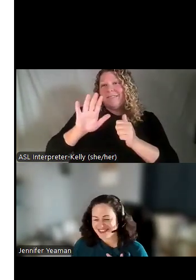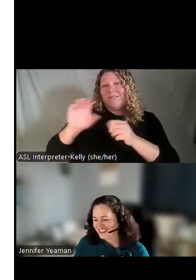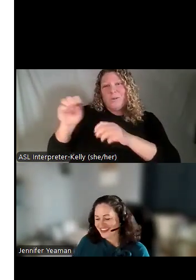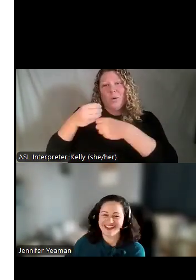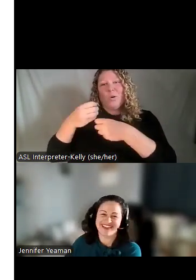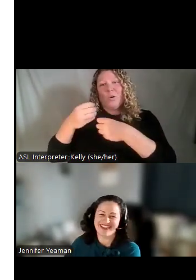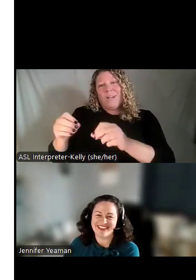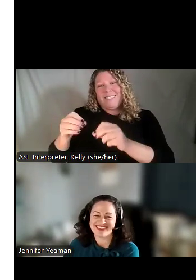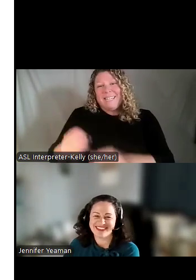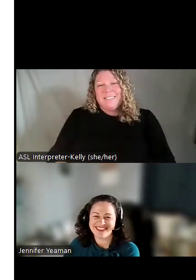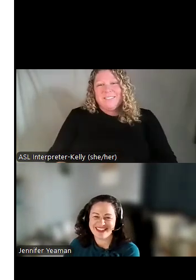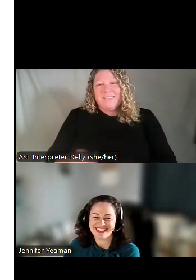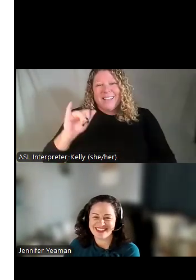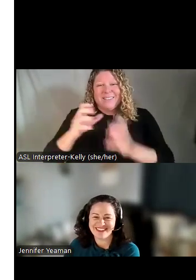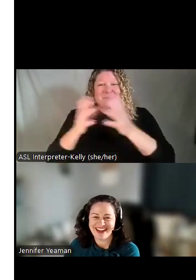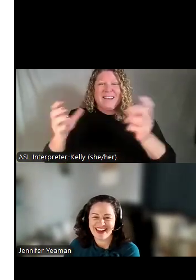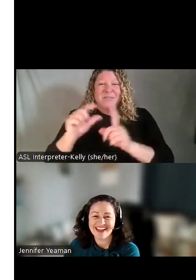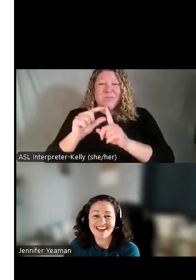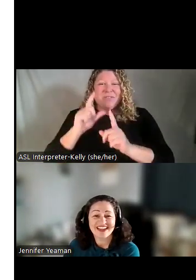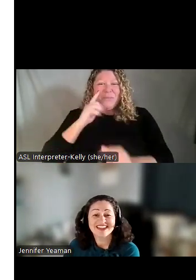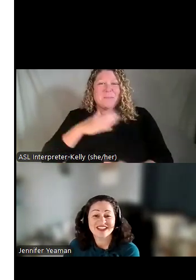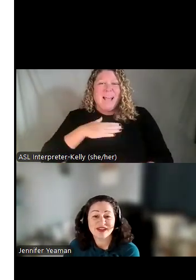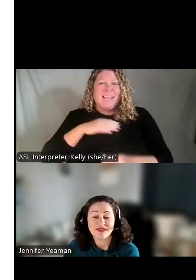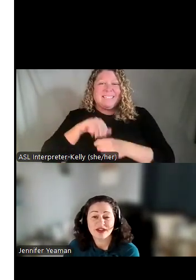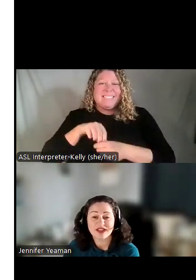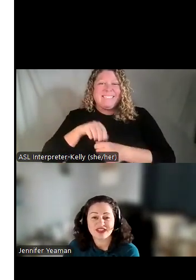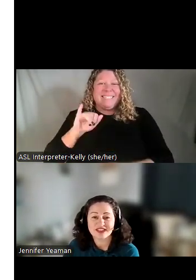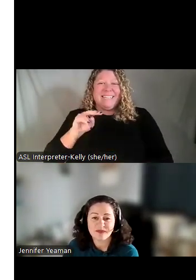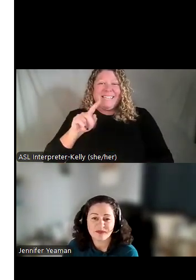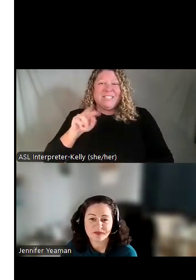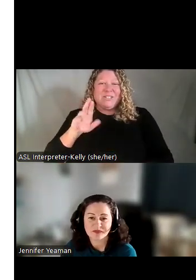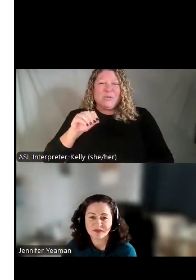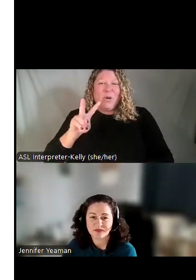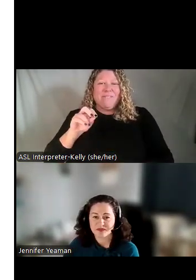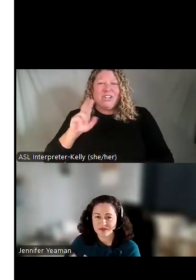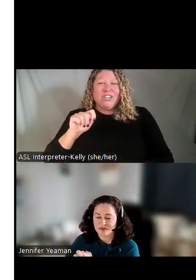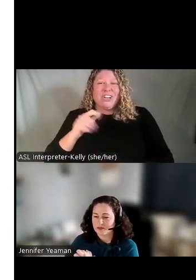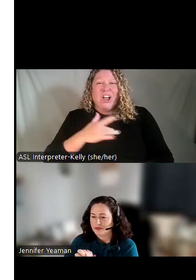little introvert heart. Let's check the Q&A. Let's see if we have any questions.